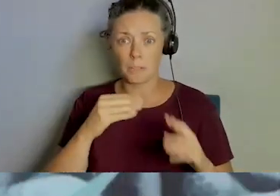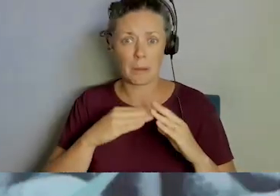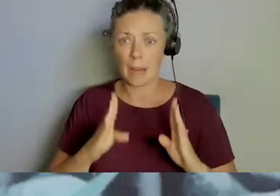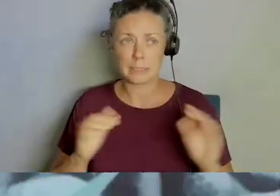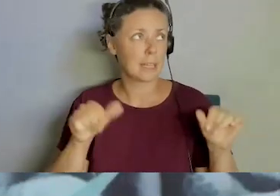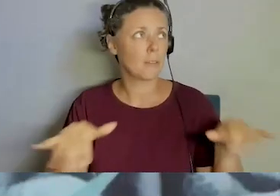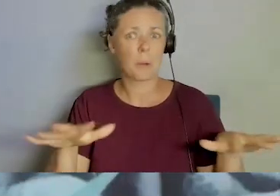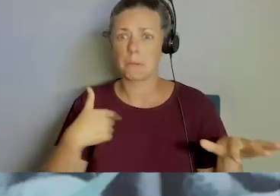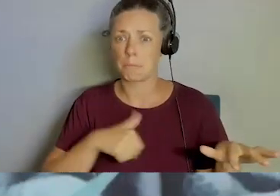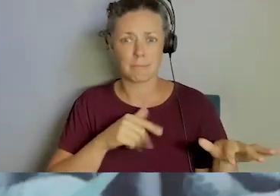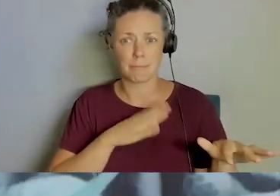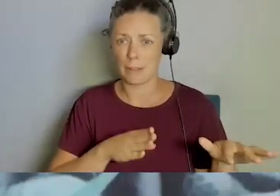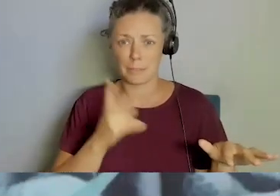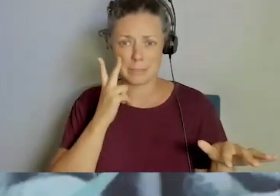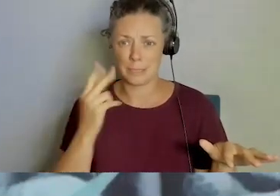before.